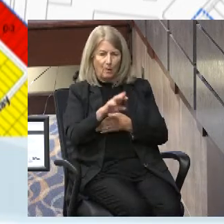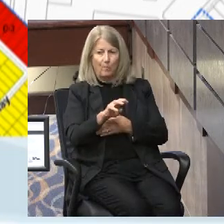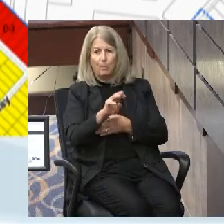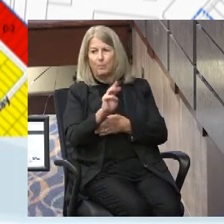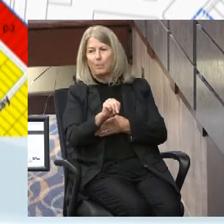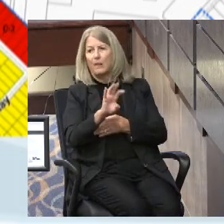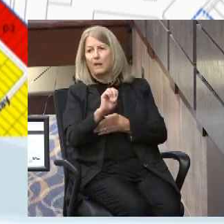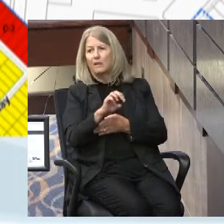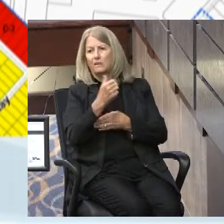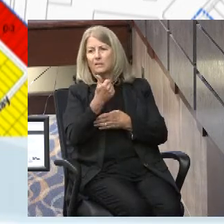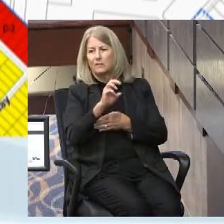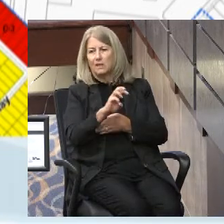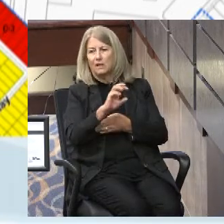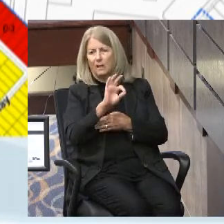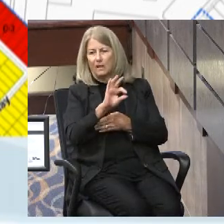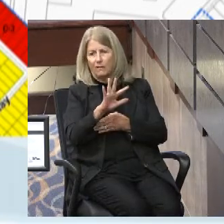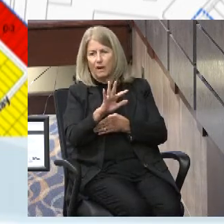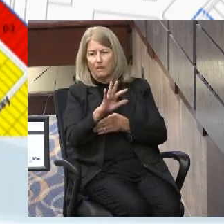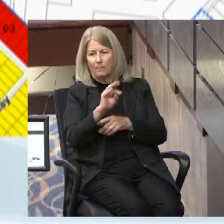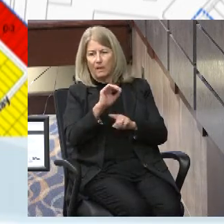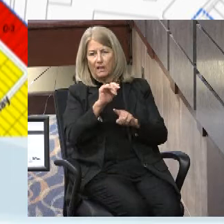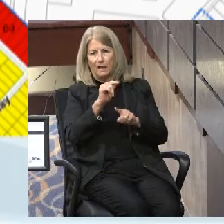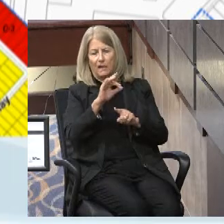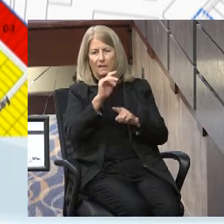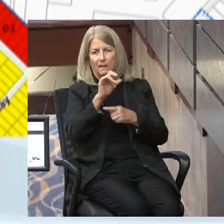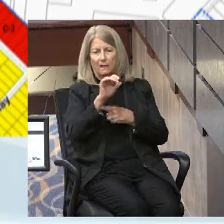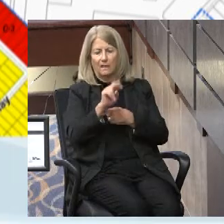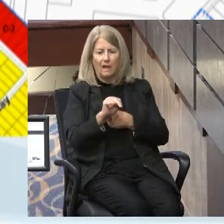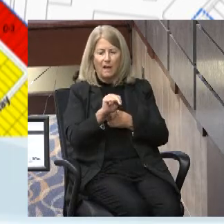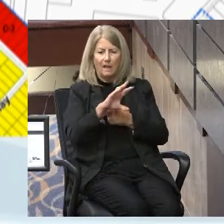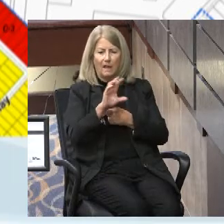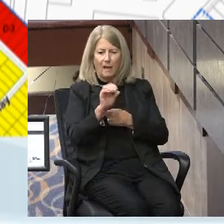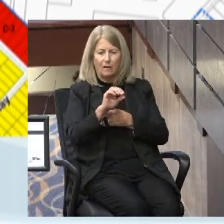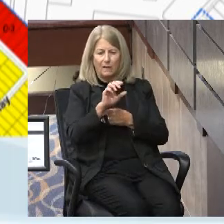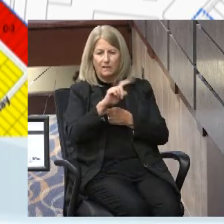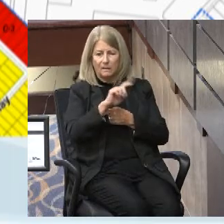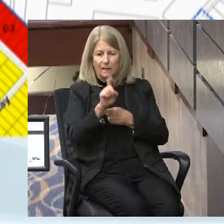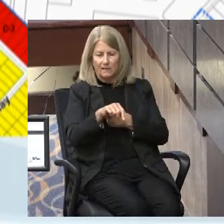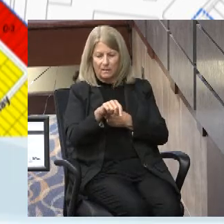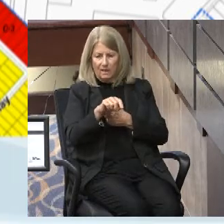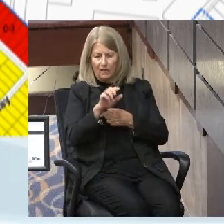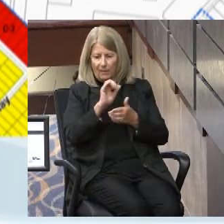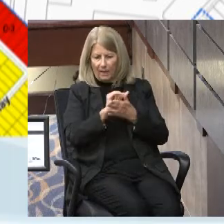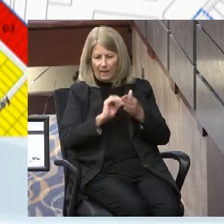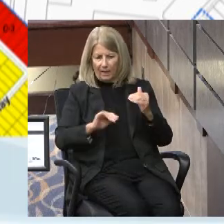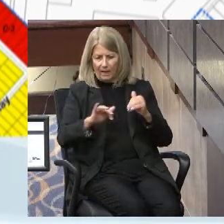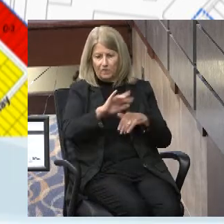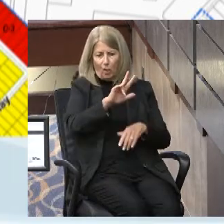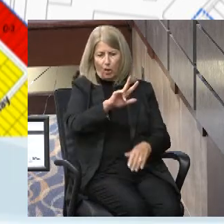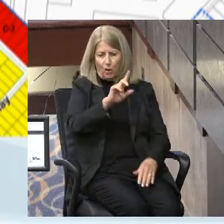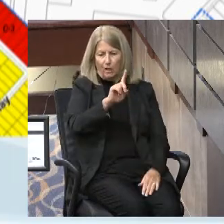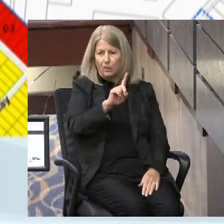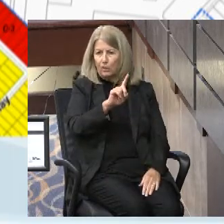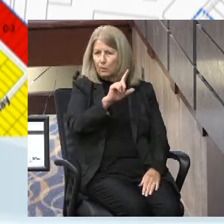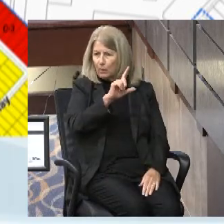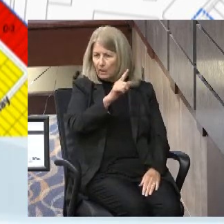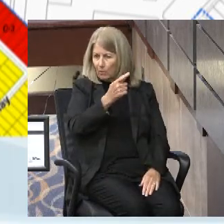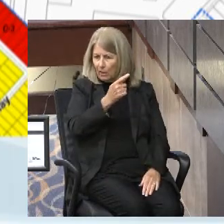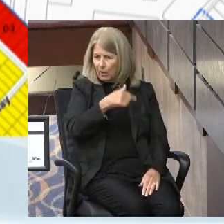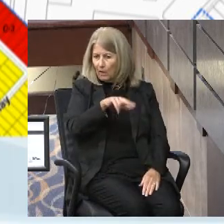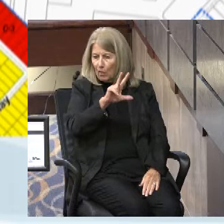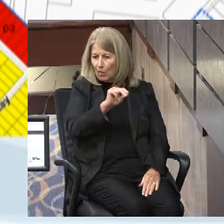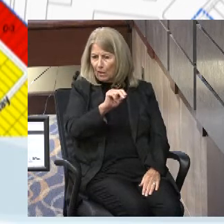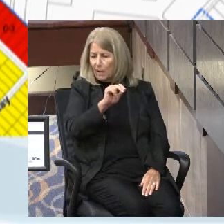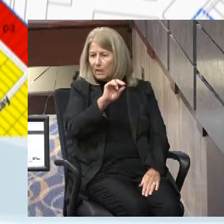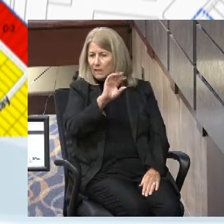133 of the official public records in McLennan County, Texas, and being all the tracts of land commonly known as 3021, 3017,